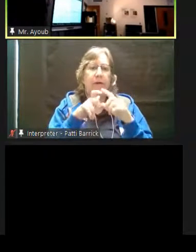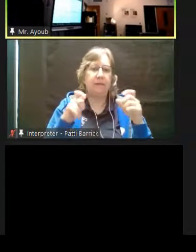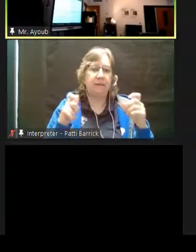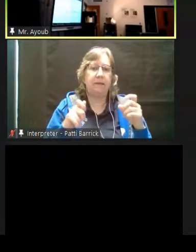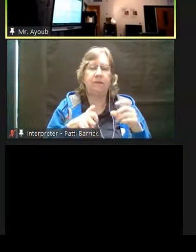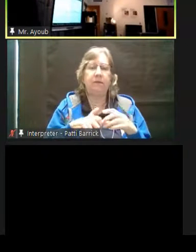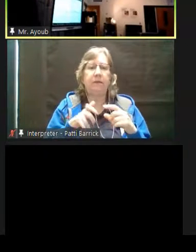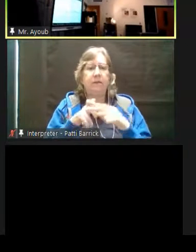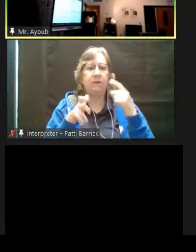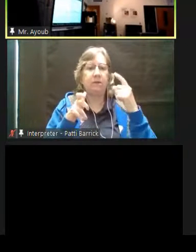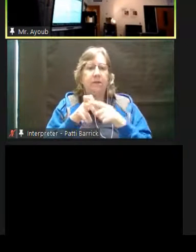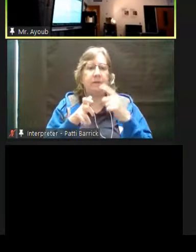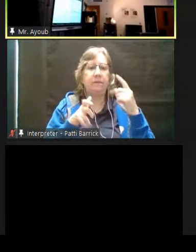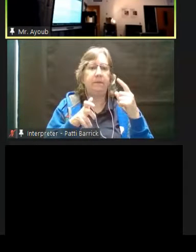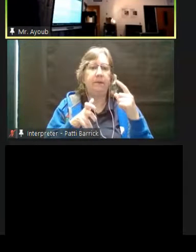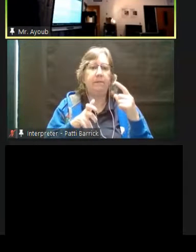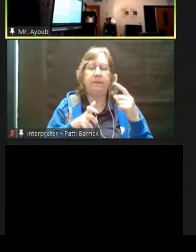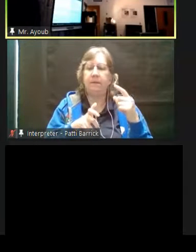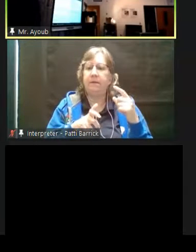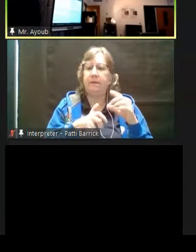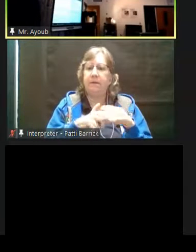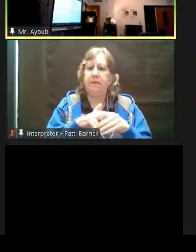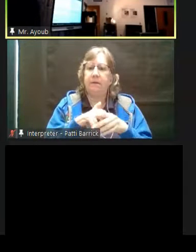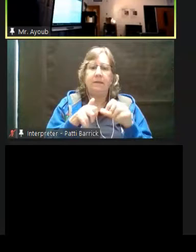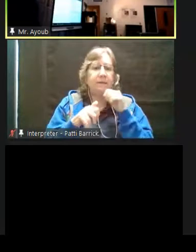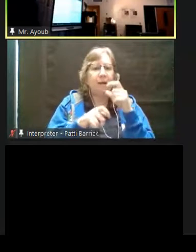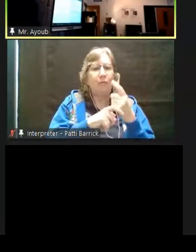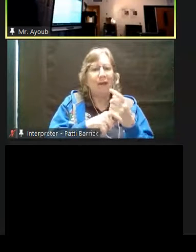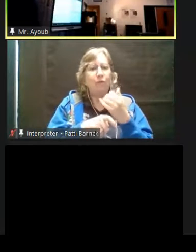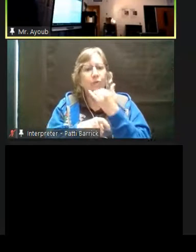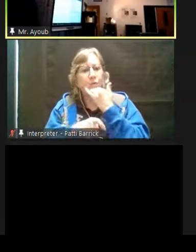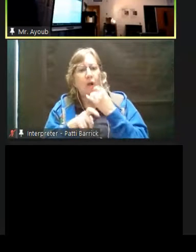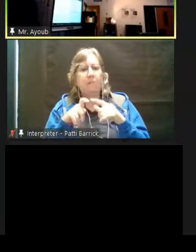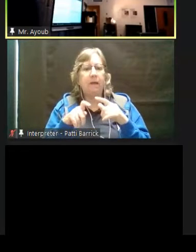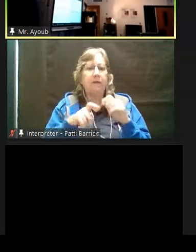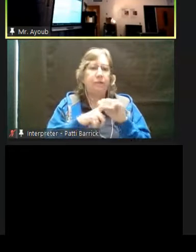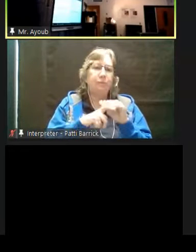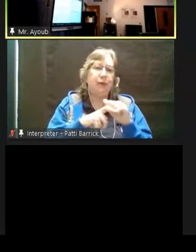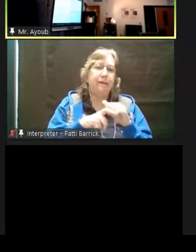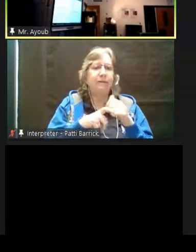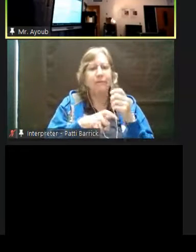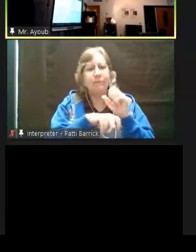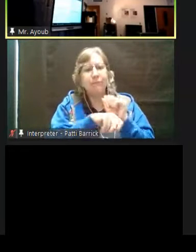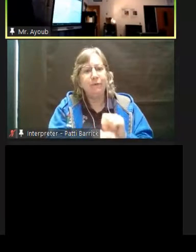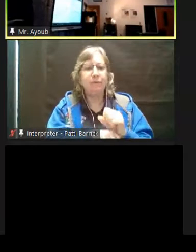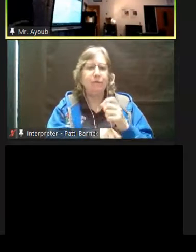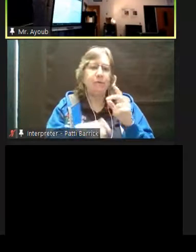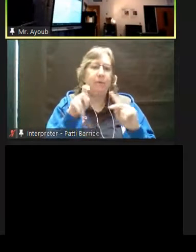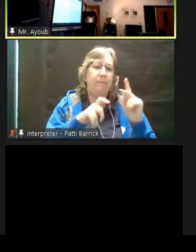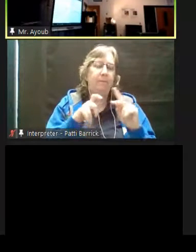So sometimes it's not what's right or wrong, just practice that people use.